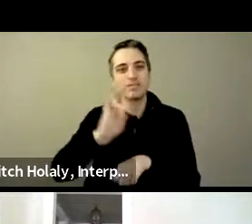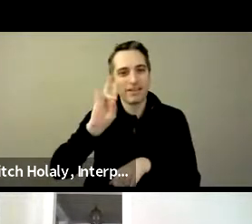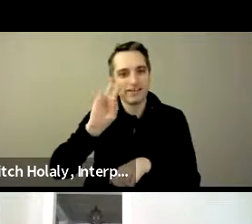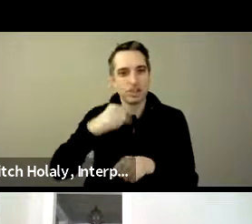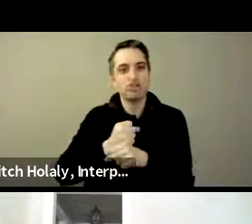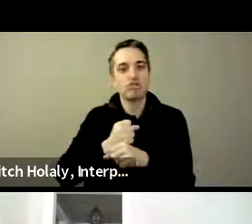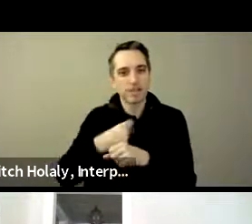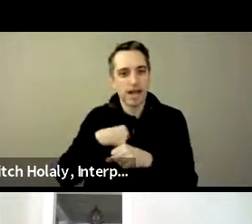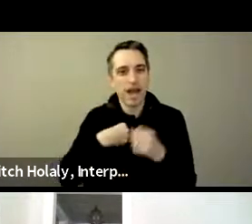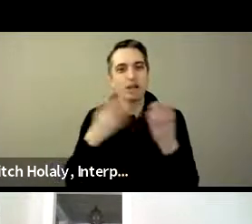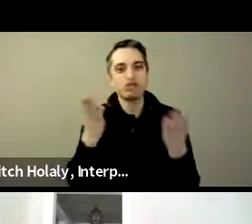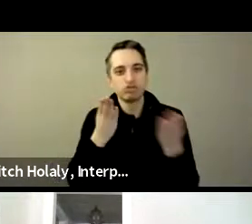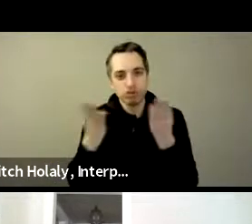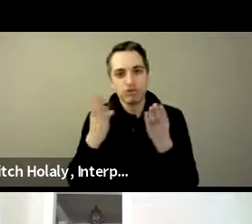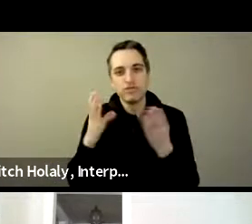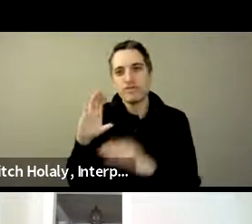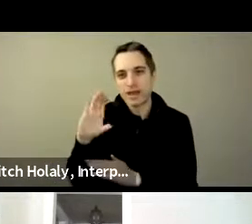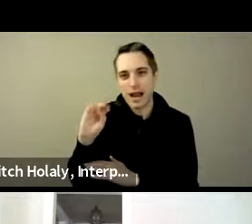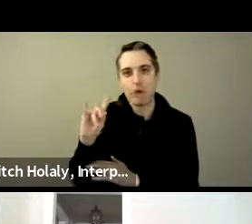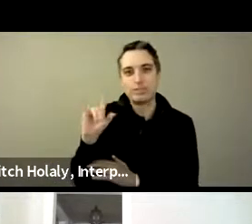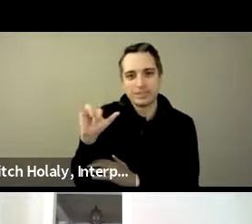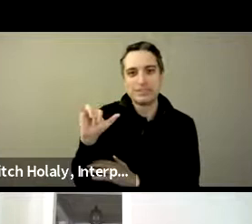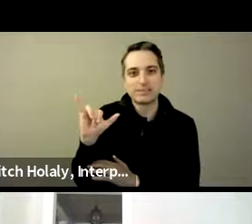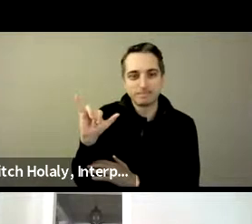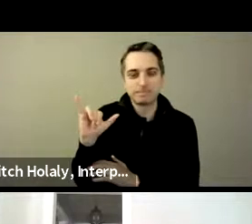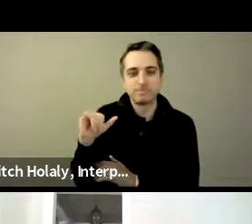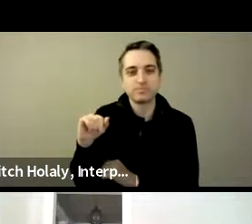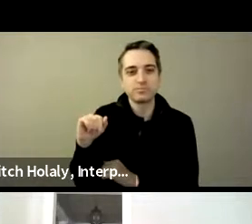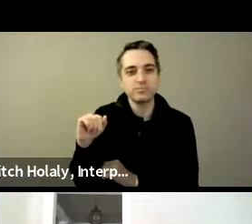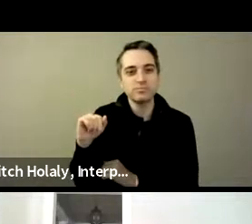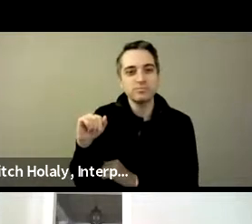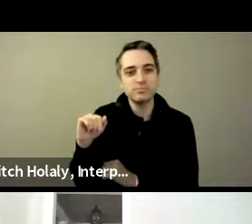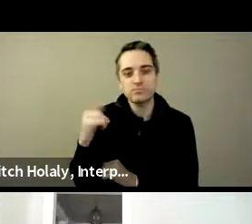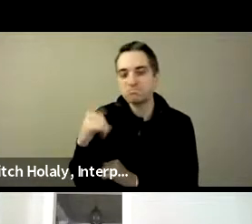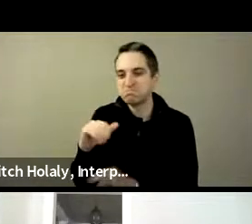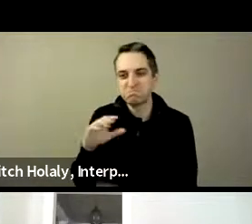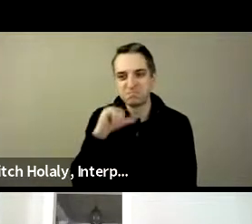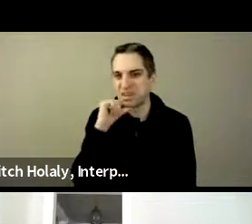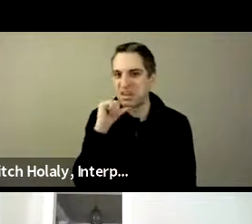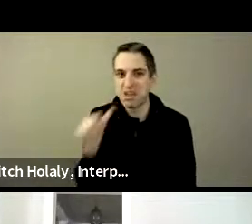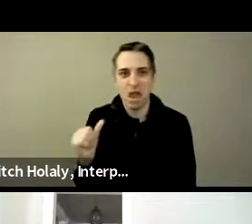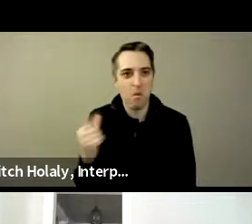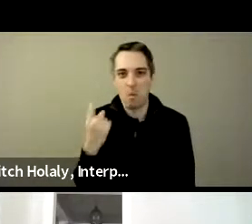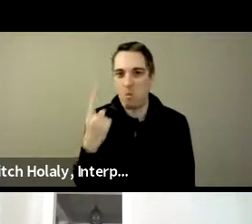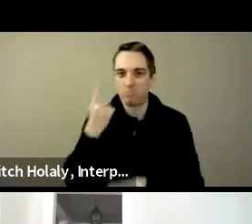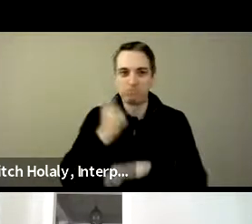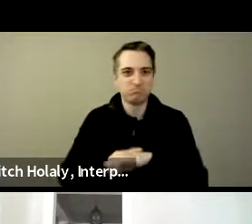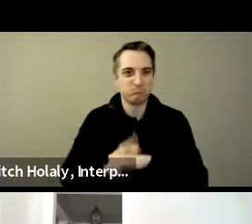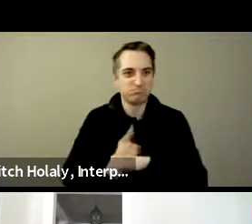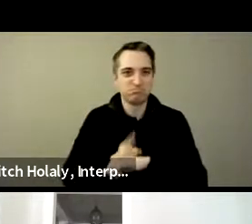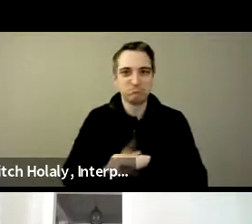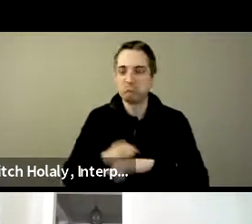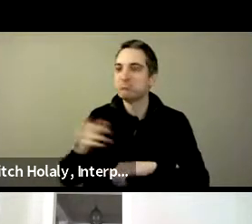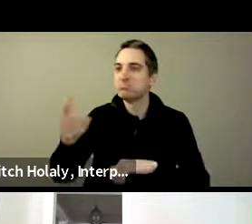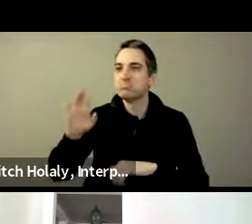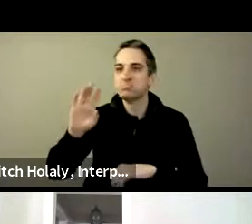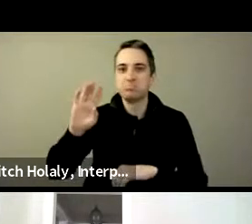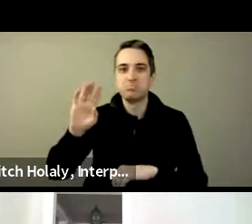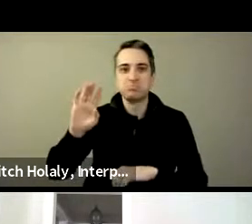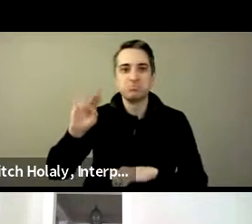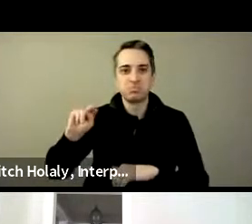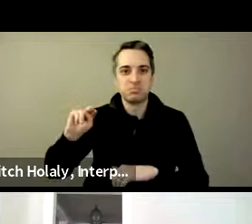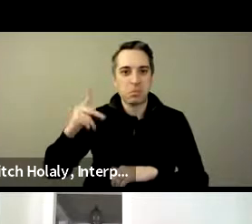served the county. And not a single time did he not come in with such